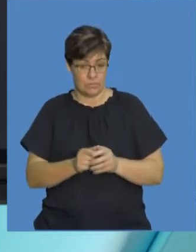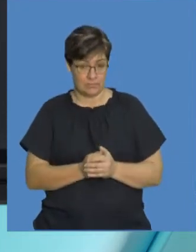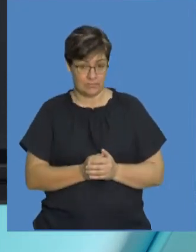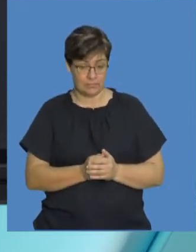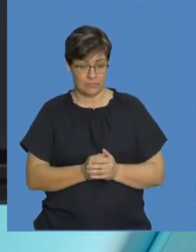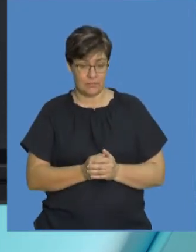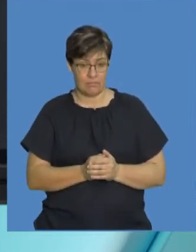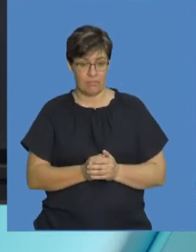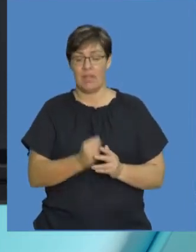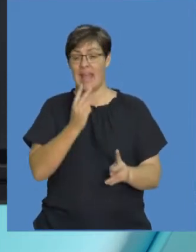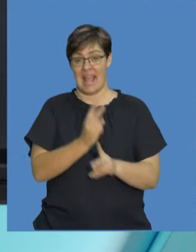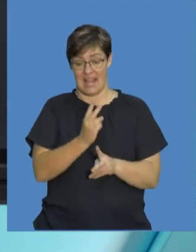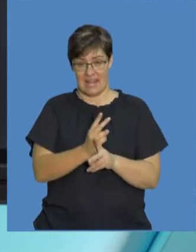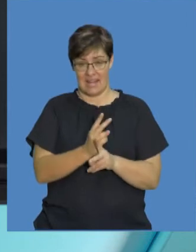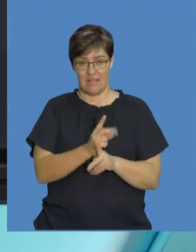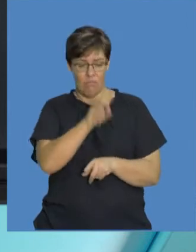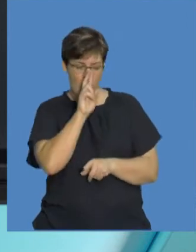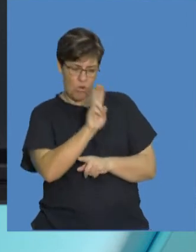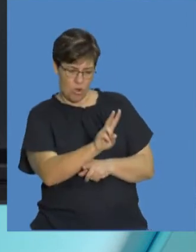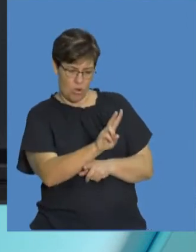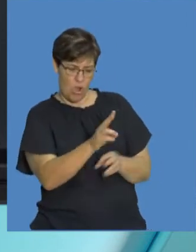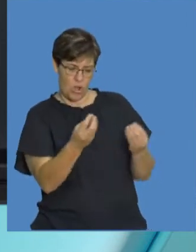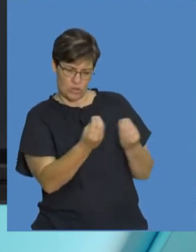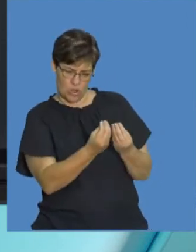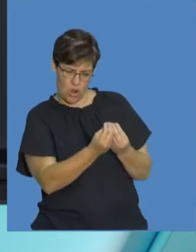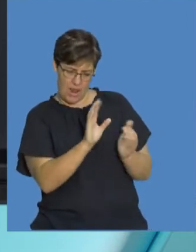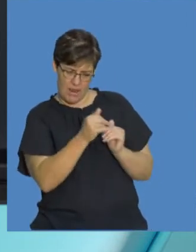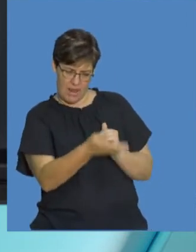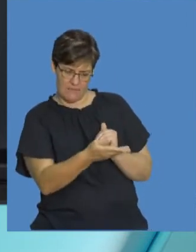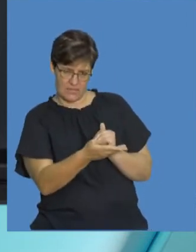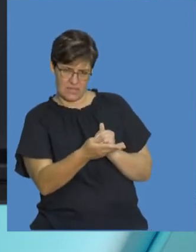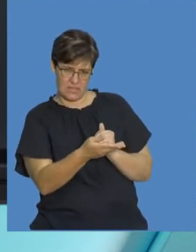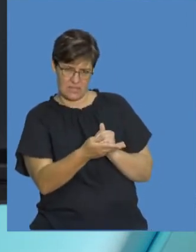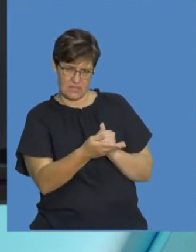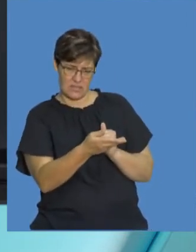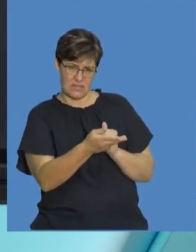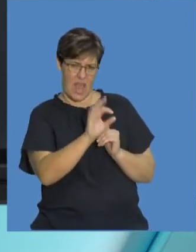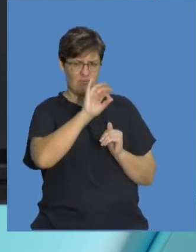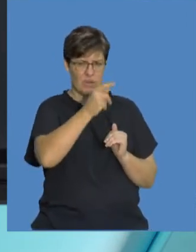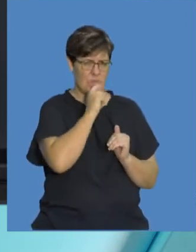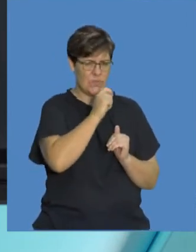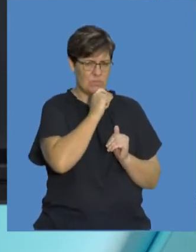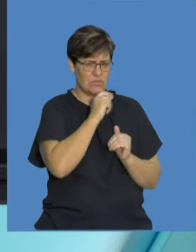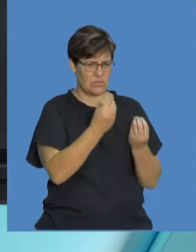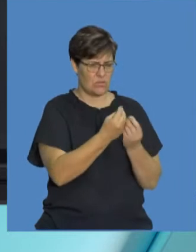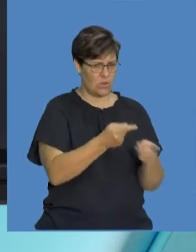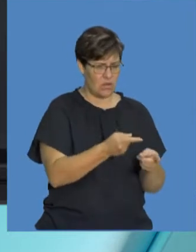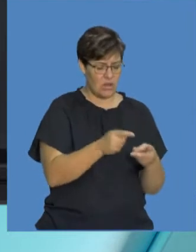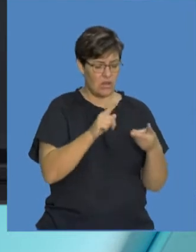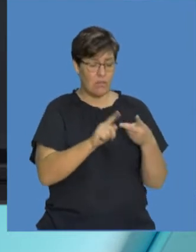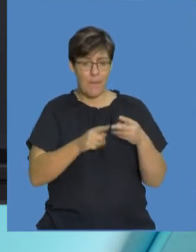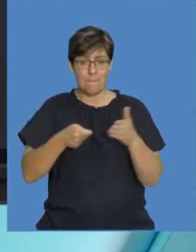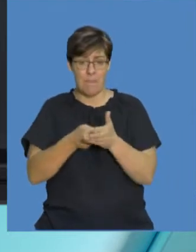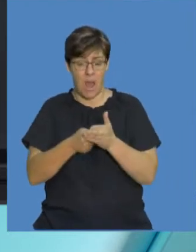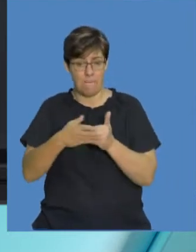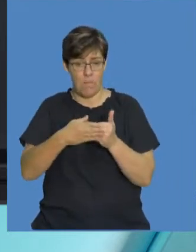as well, right? So once again, look at your stock of consumable stores, plus what you